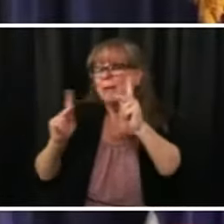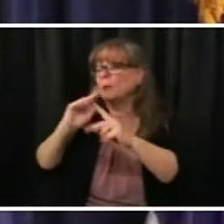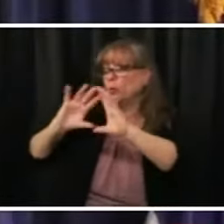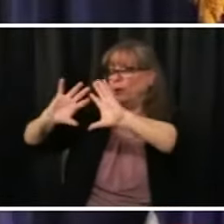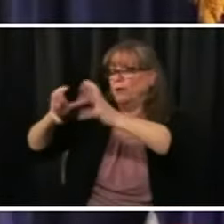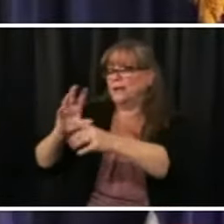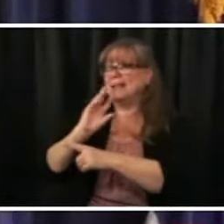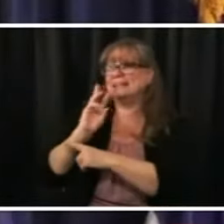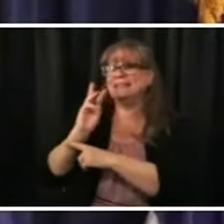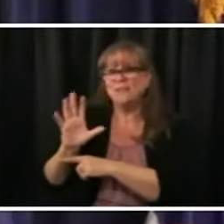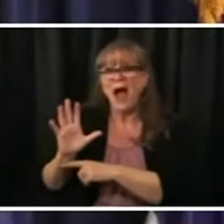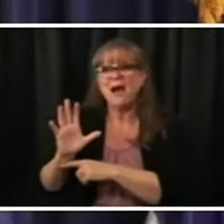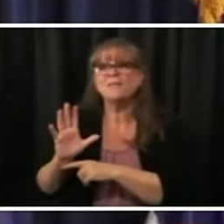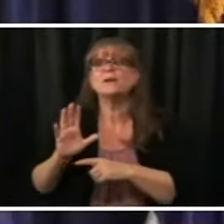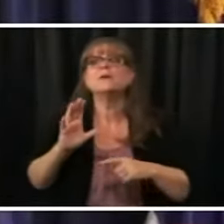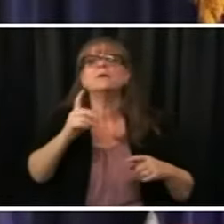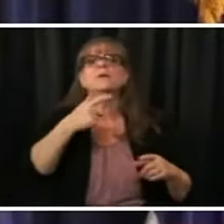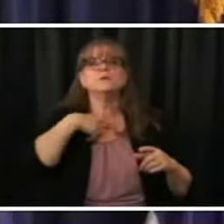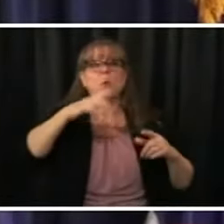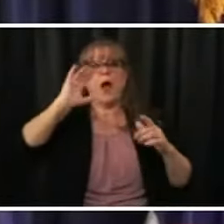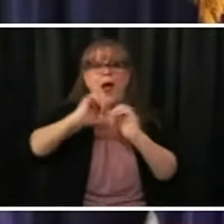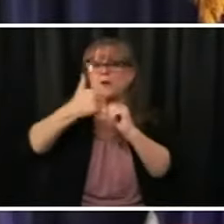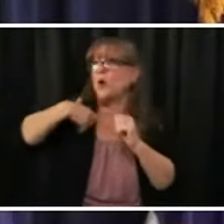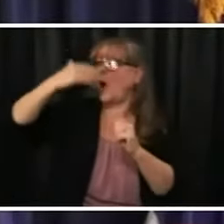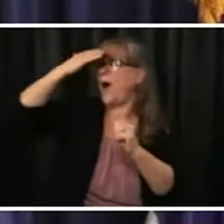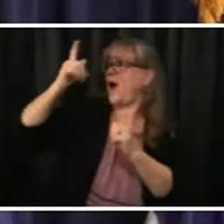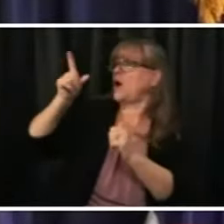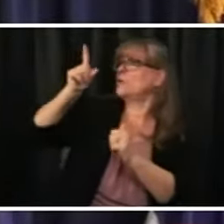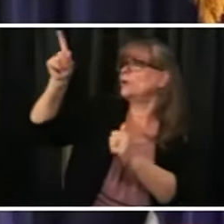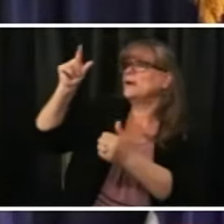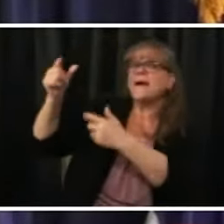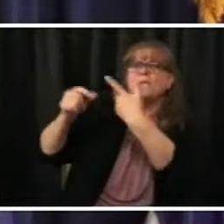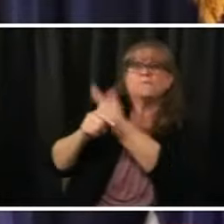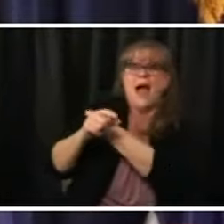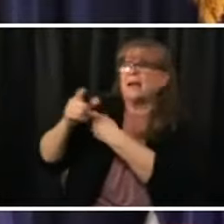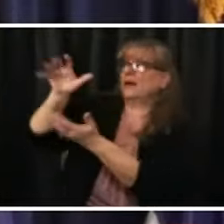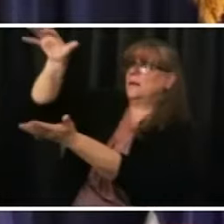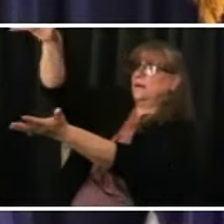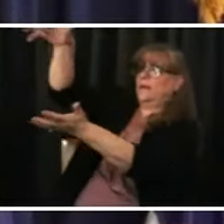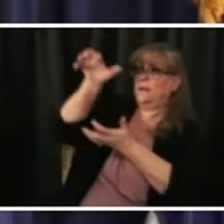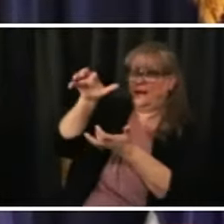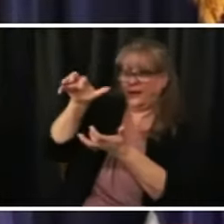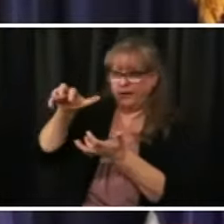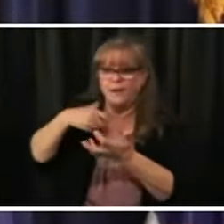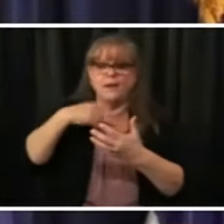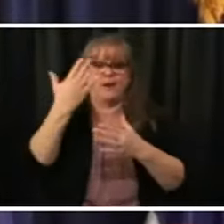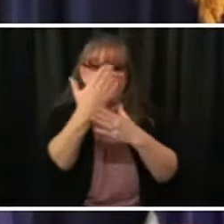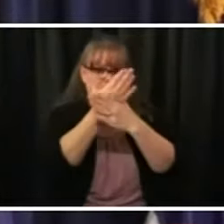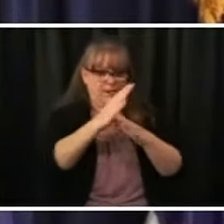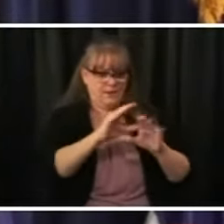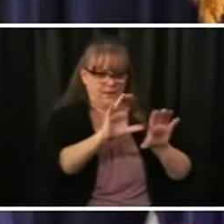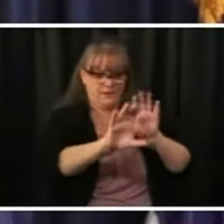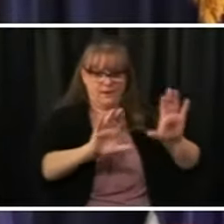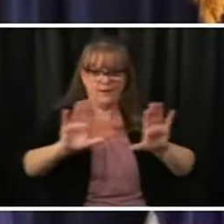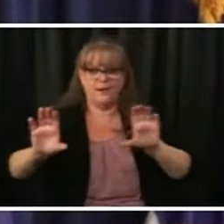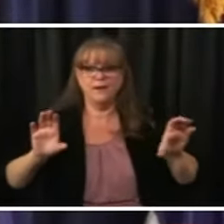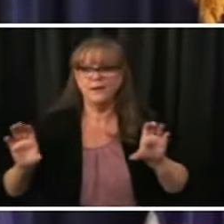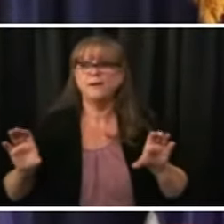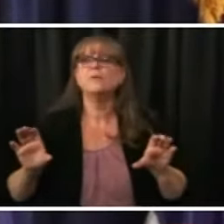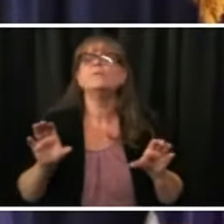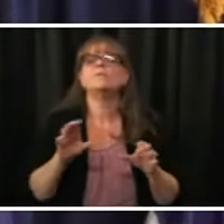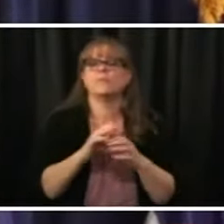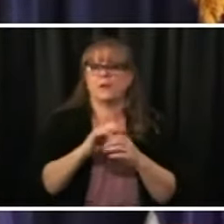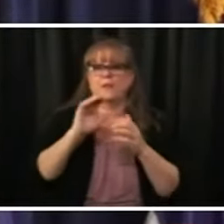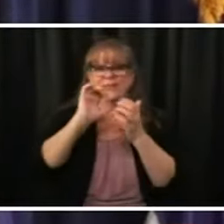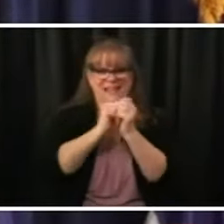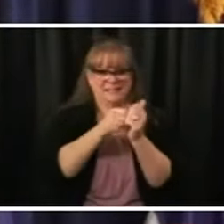next 3 weeks. Thankfully, that increased by 27,000, which is 9,000 per week. That was the announcement made today. We factor that in. That's how we